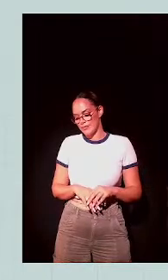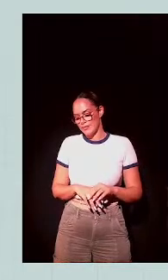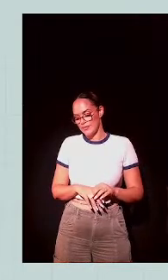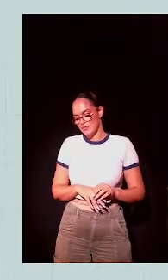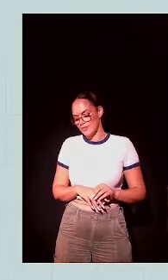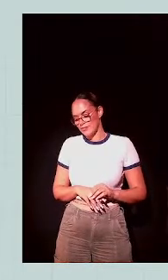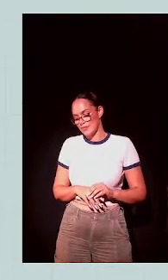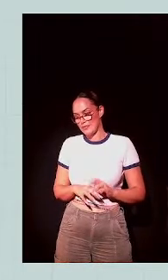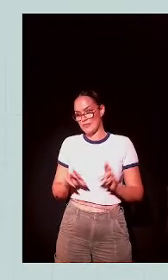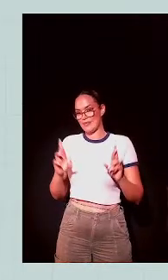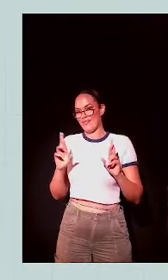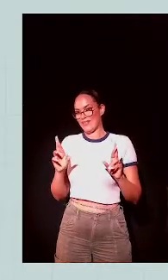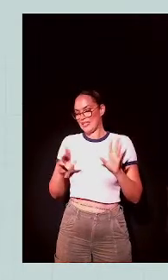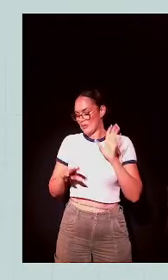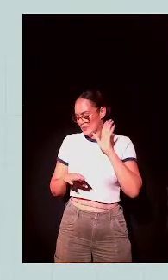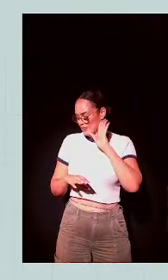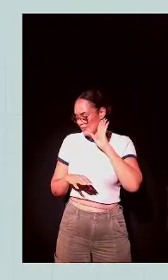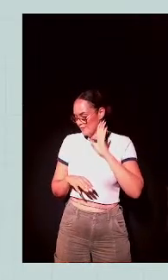Hopefully that's going to play.